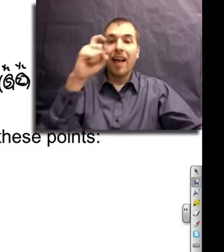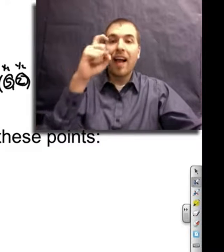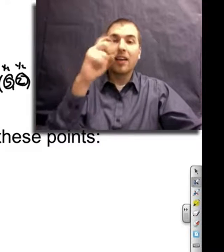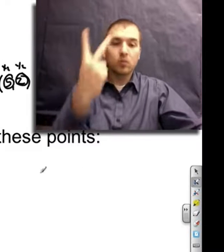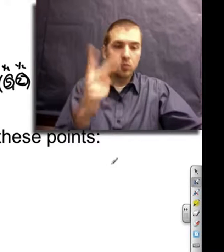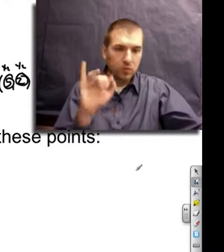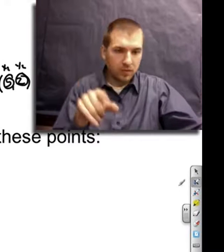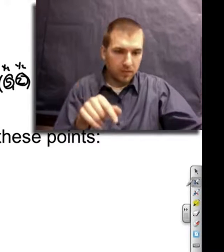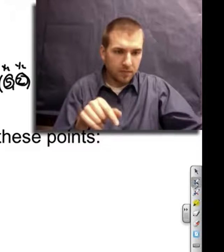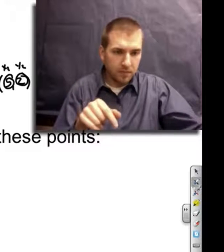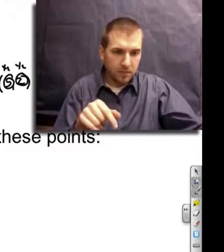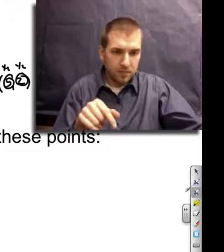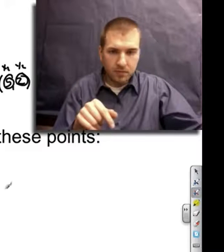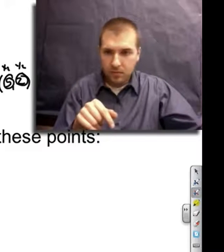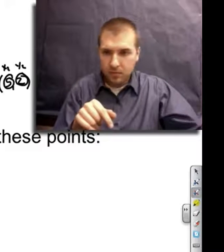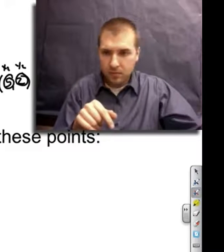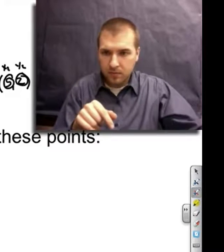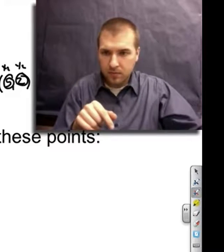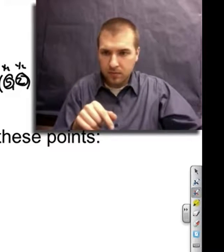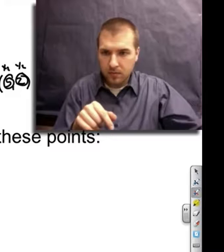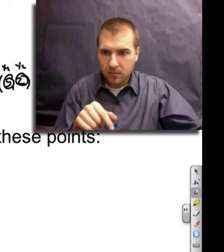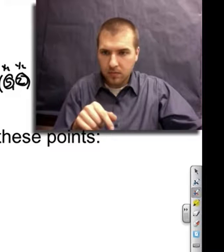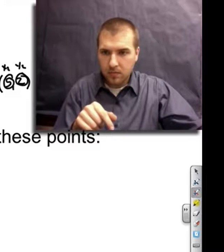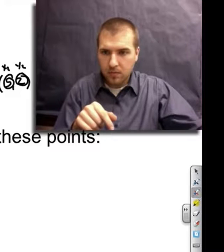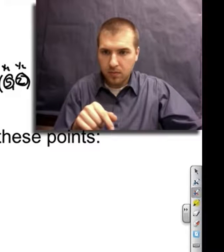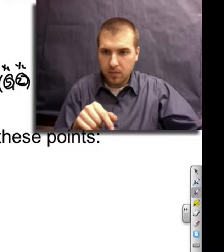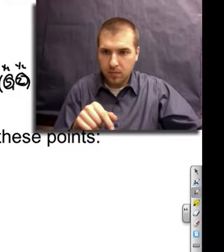over x2, let me change colors.